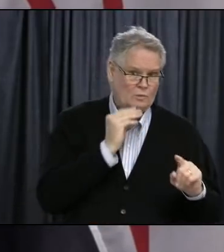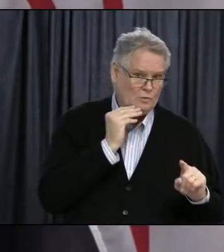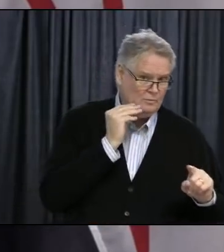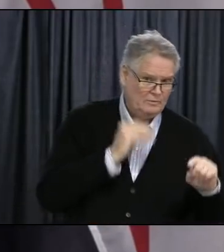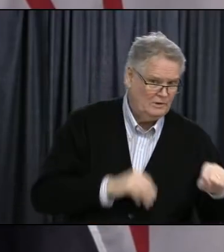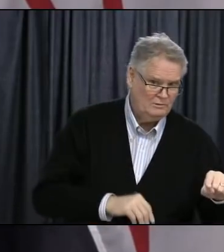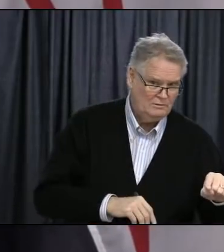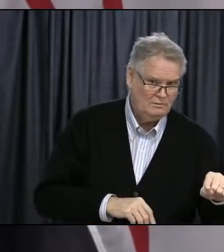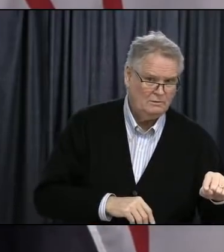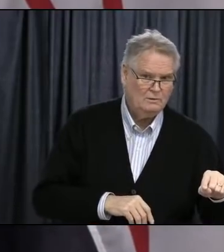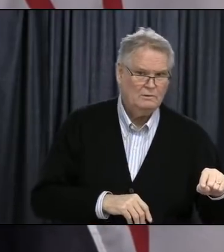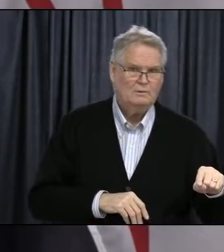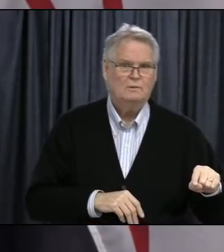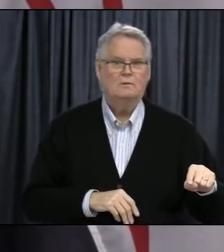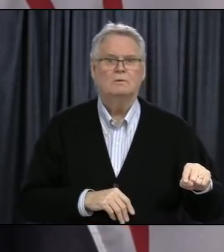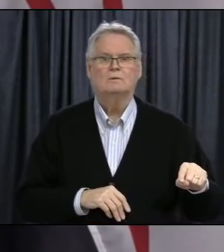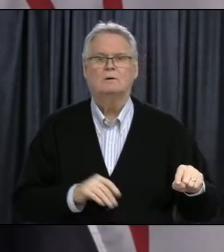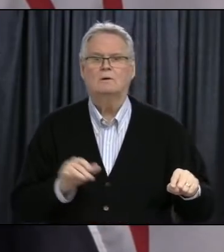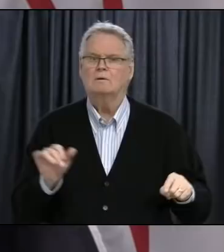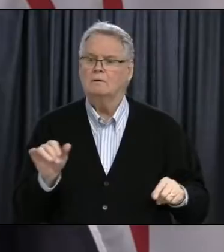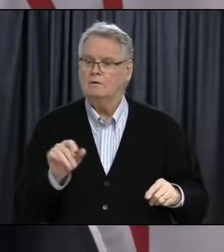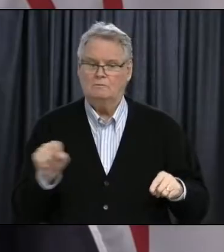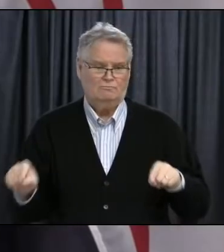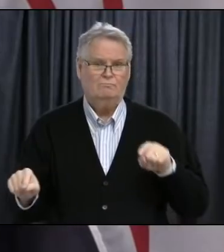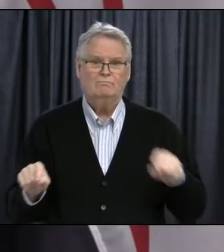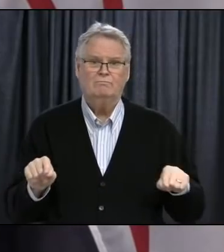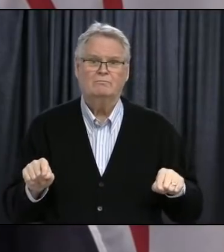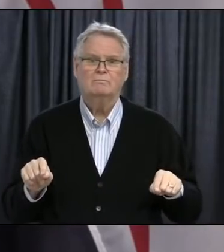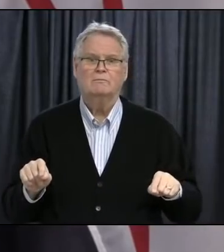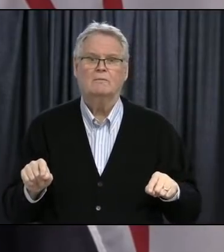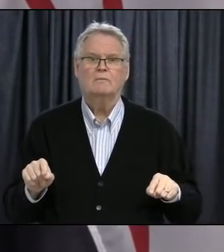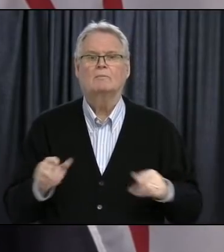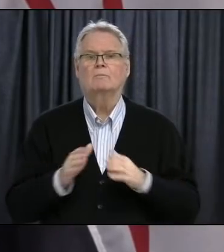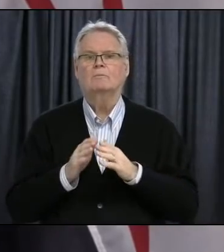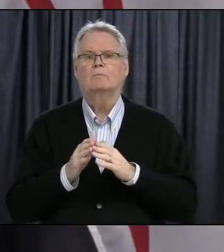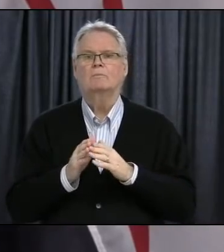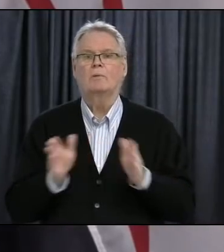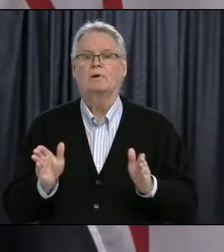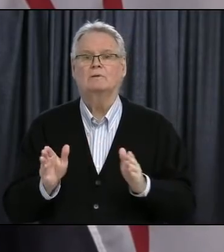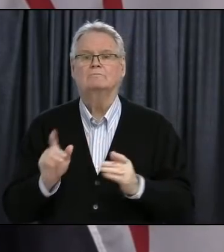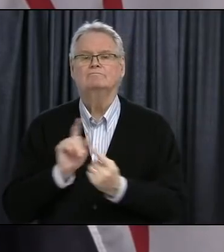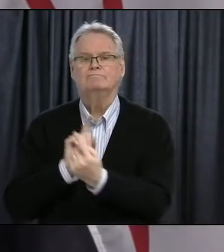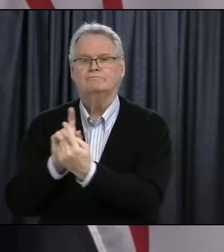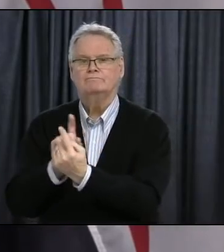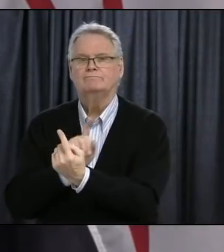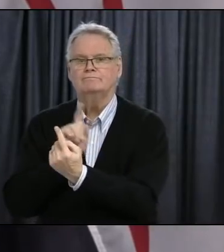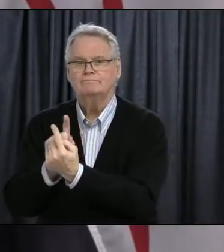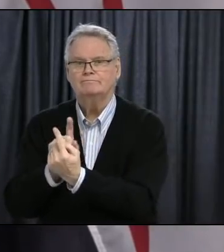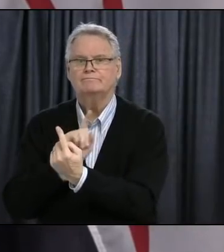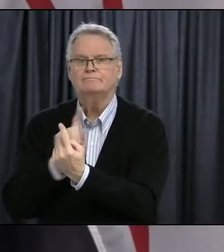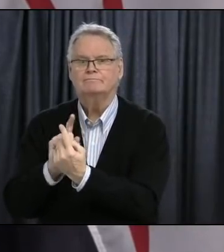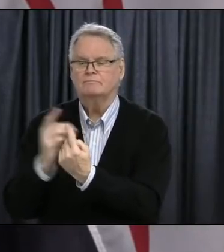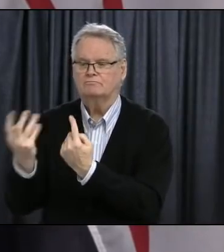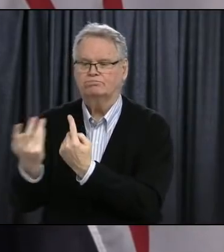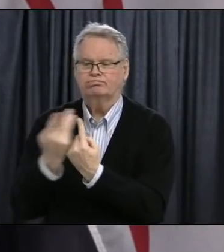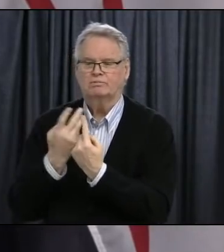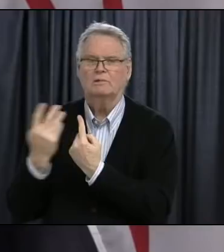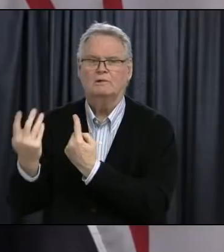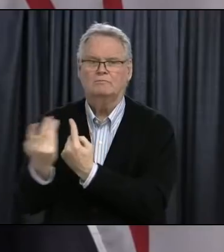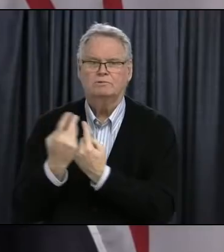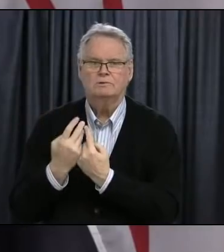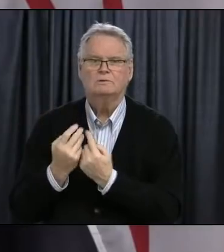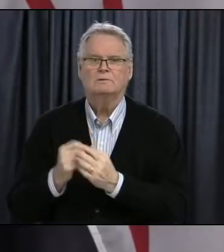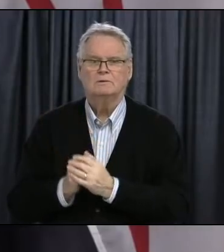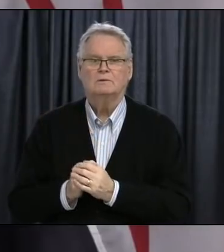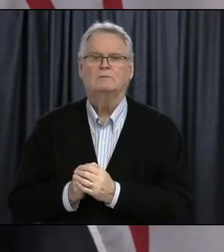Level 5. Once most people in Phase 1 and 2 priority groups have been immunized, the vaccine will be offered to all